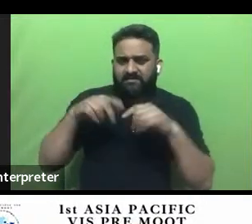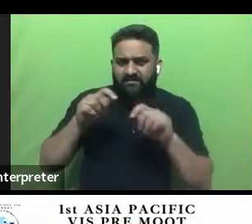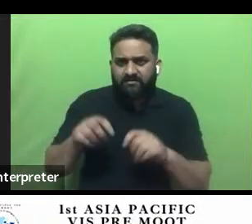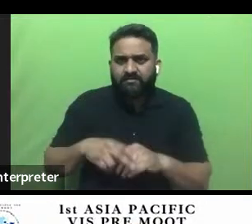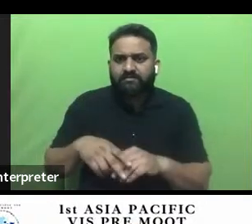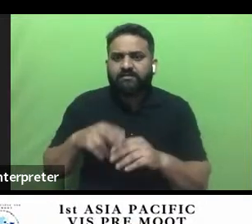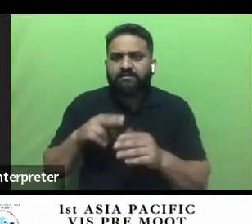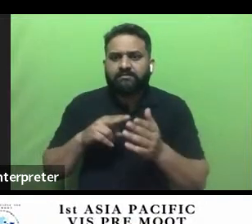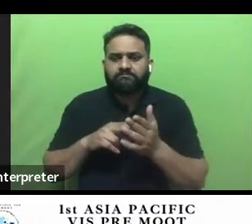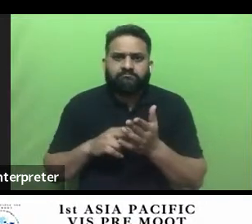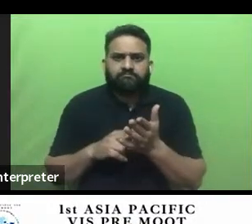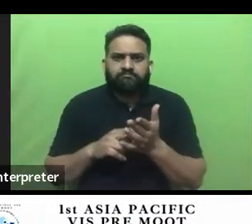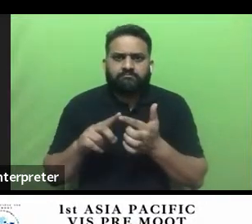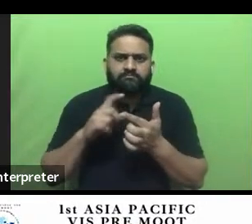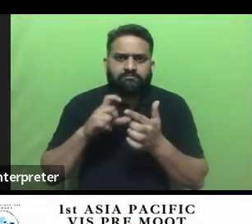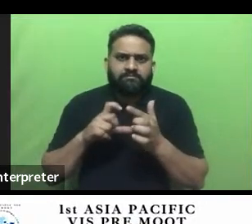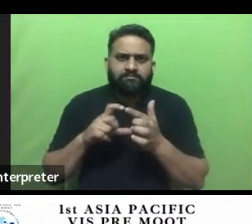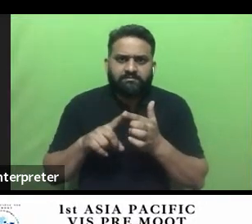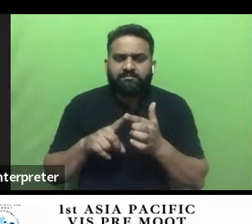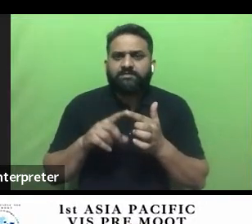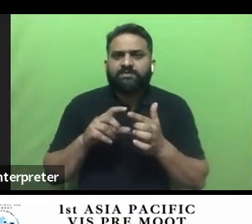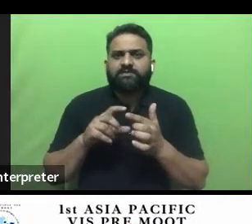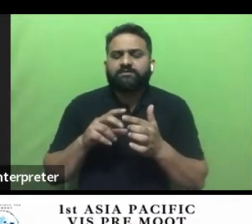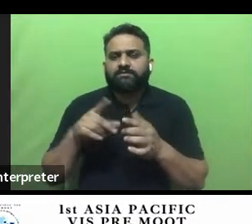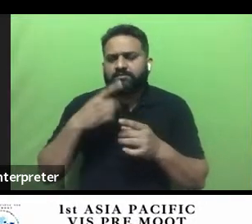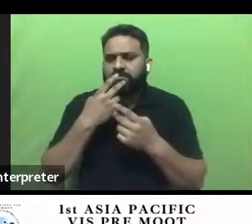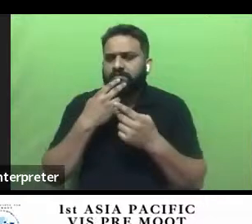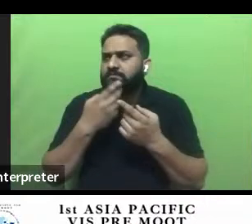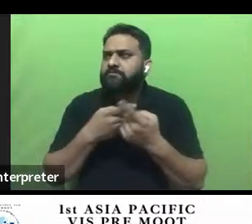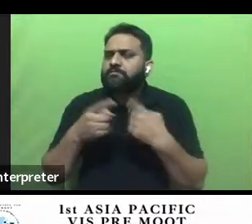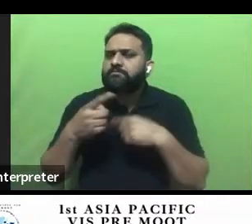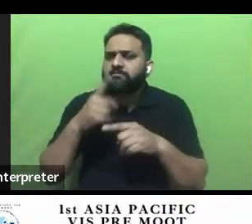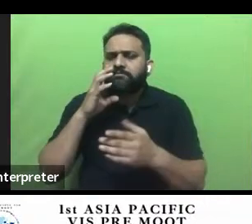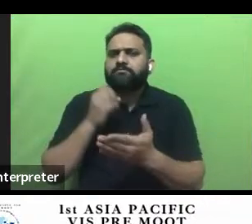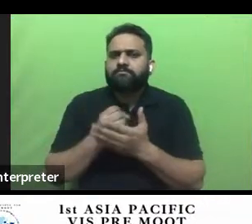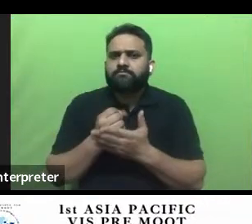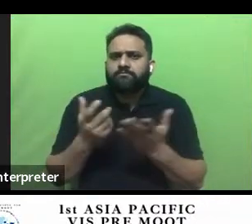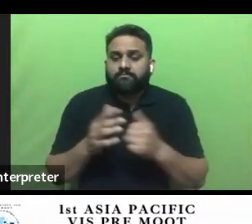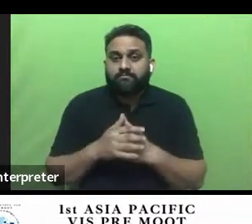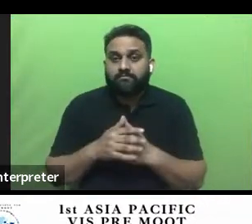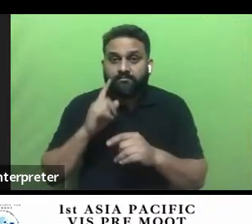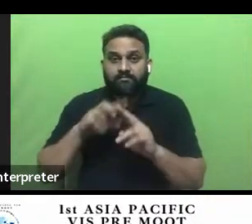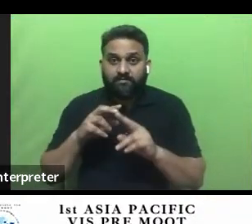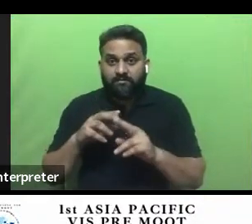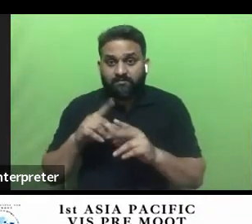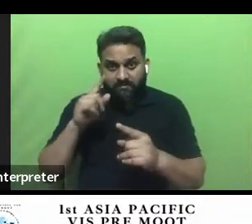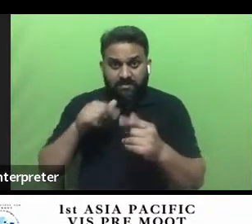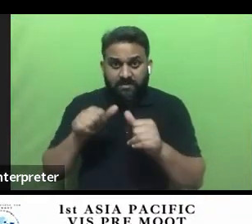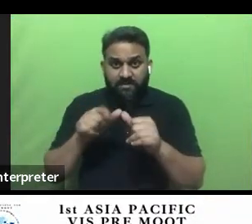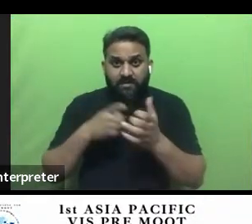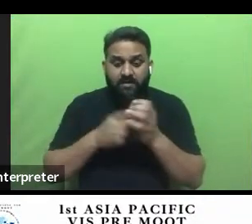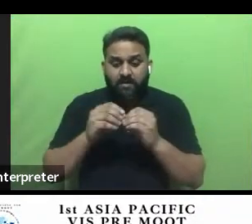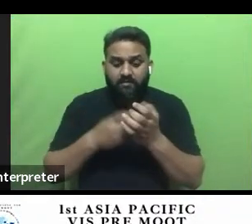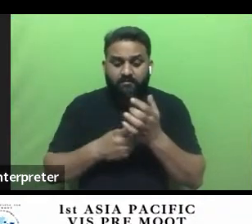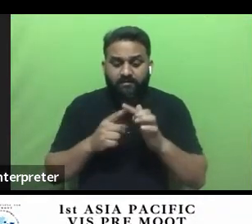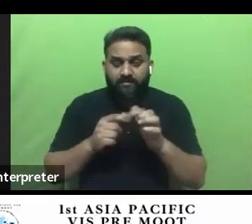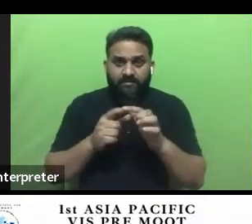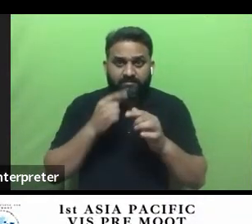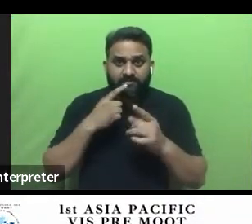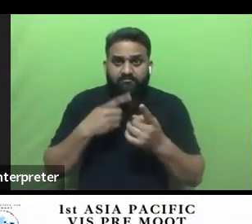decision, in which the court held that if an arbitration agreement is not considered part of